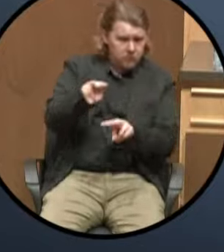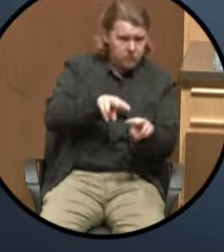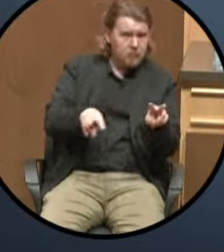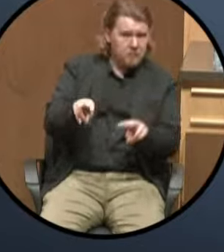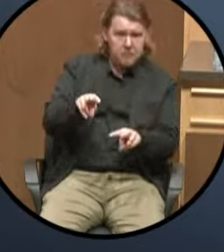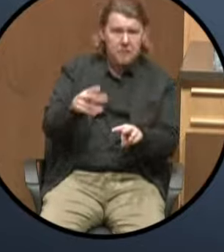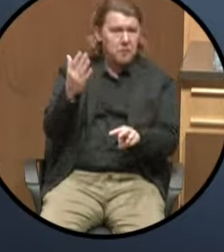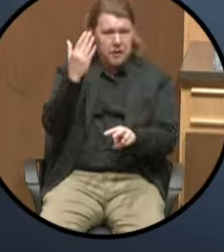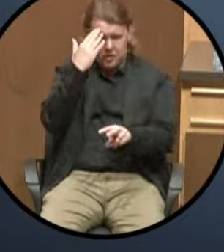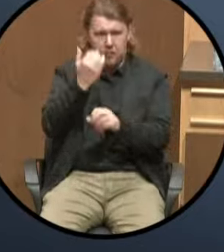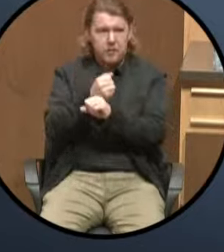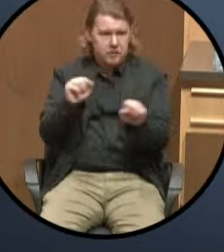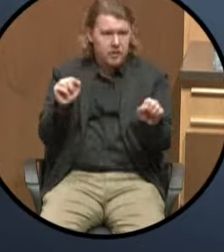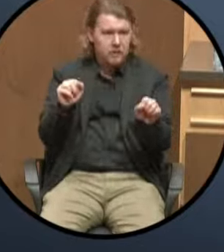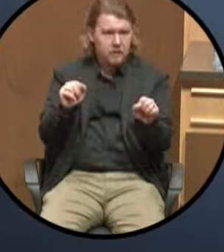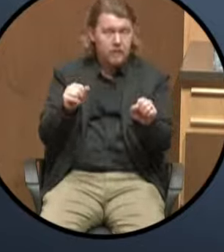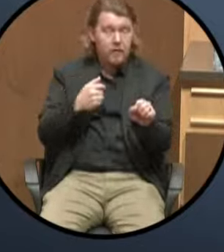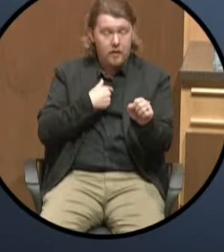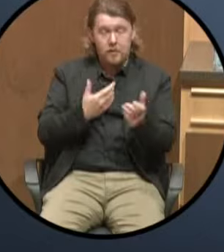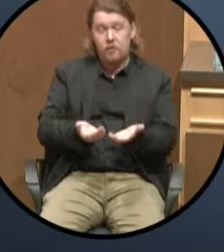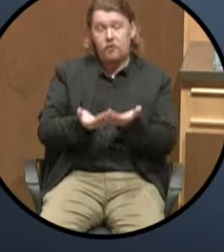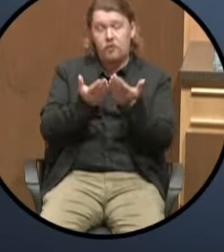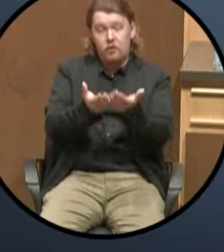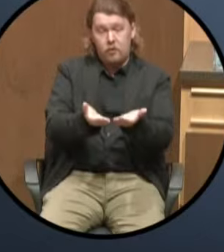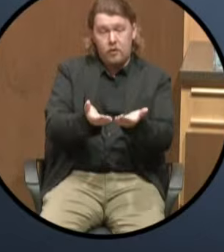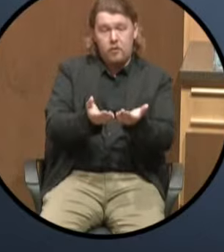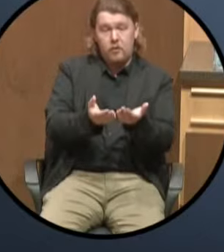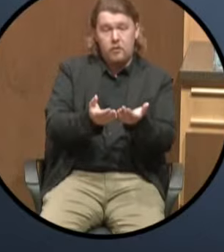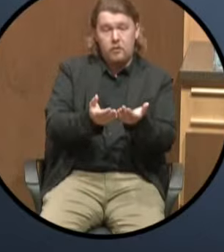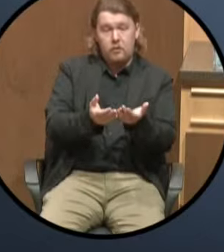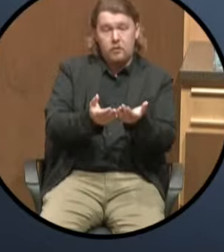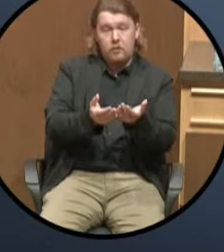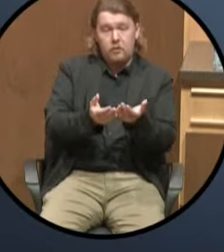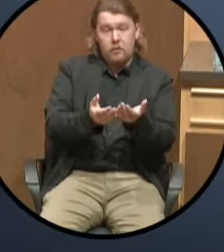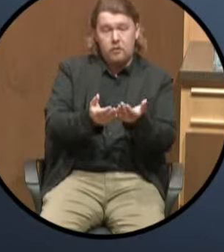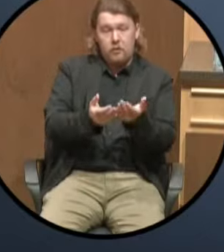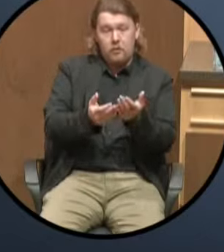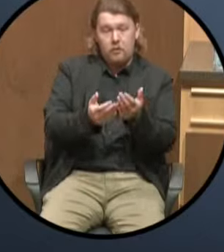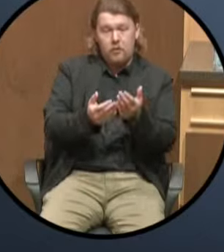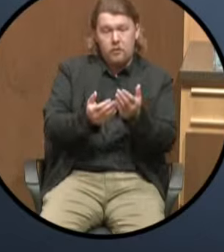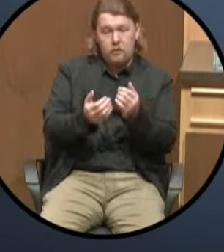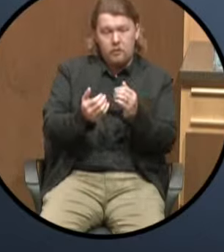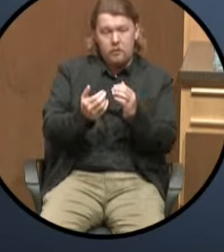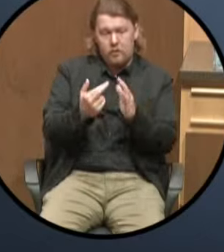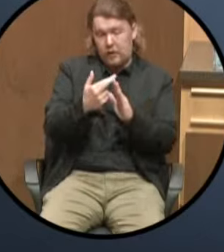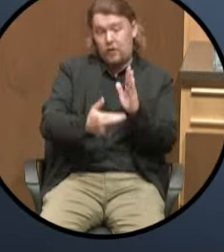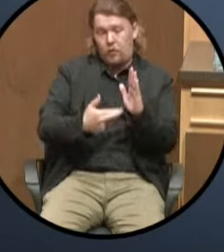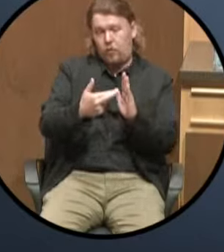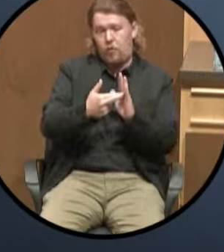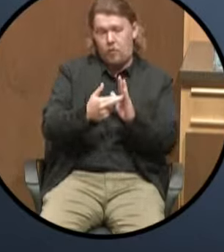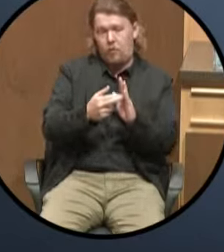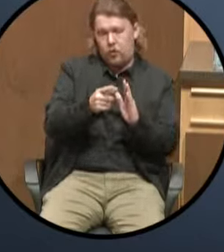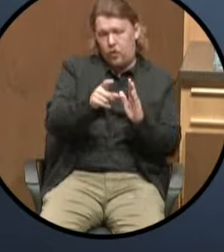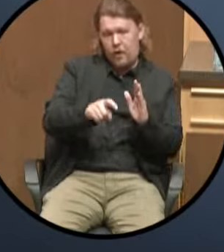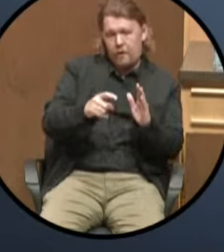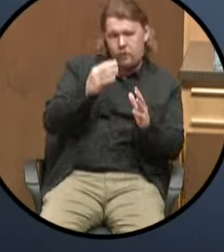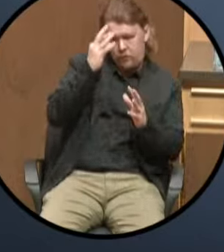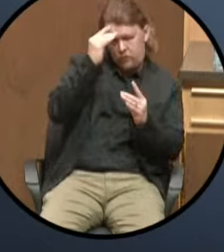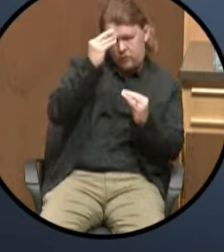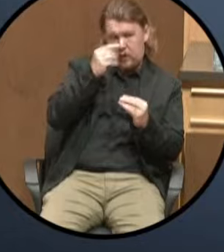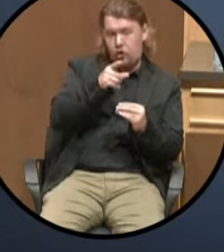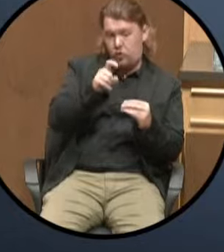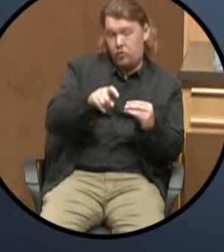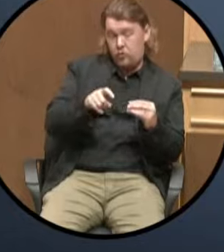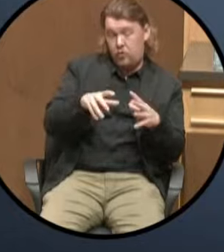not. So I would suggest to you that there is a role, and it is comfortable that you should consider it. Also, at the moment,